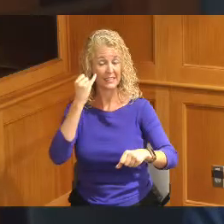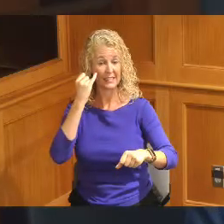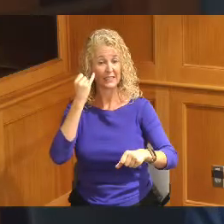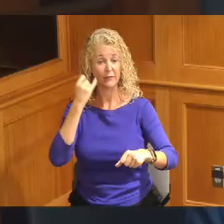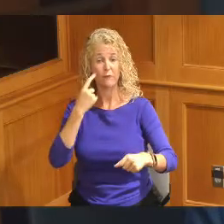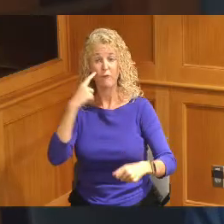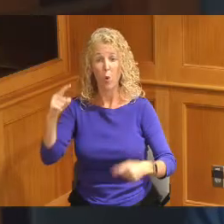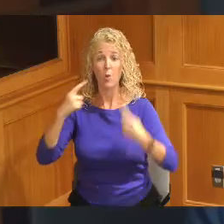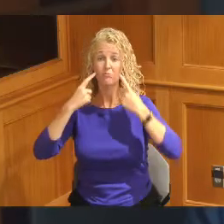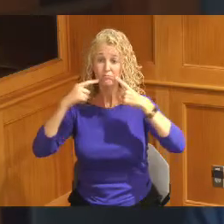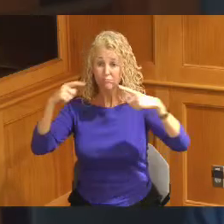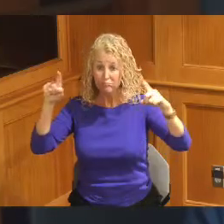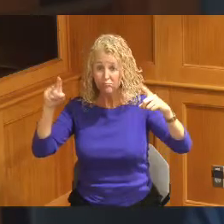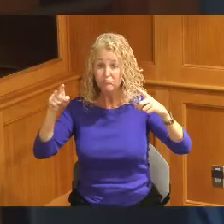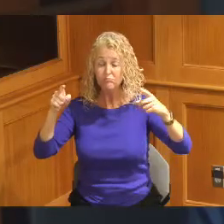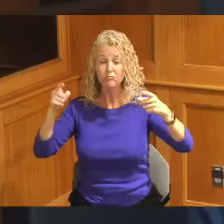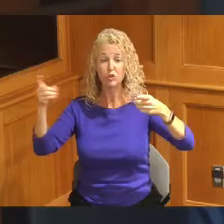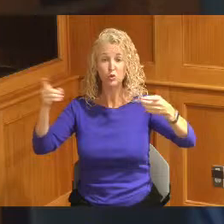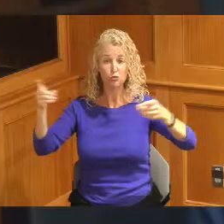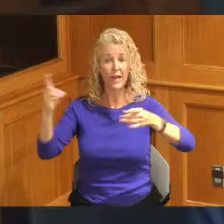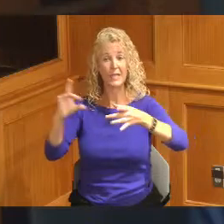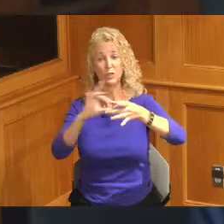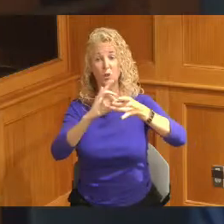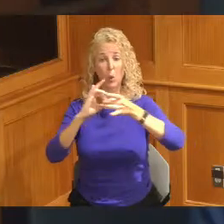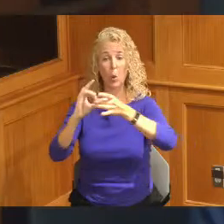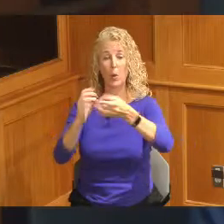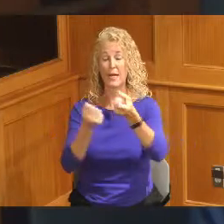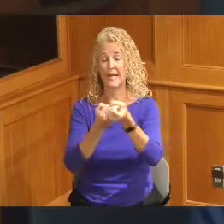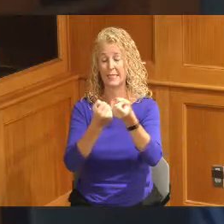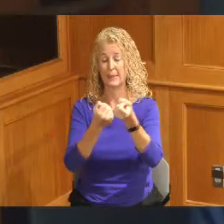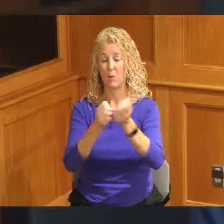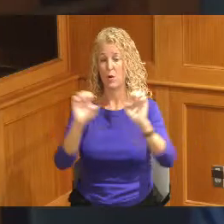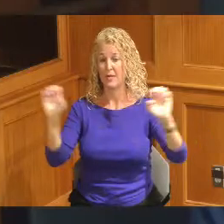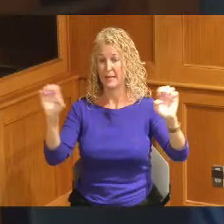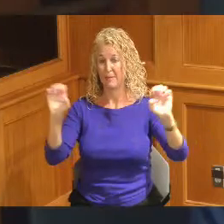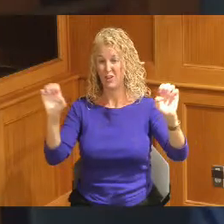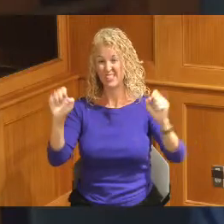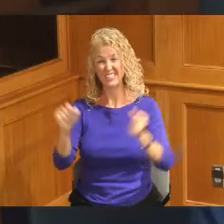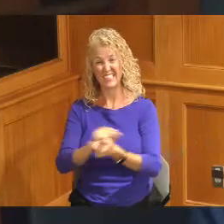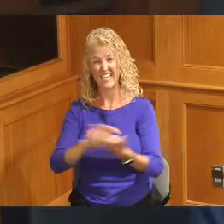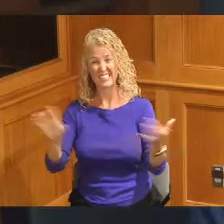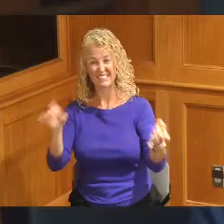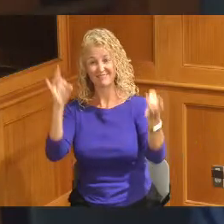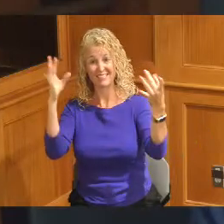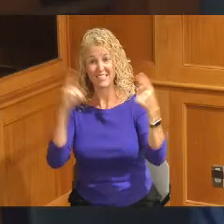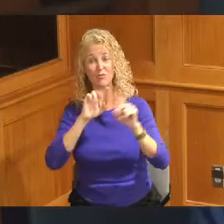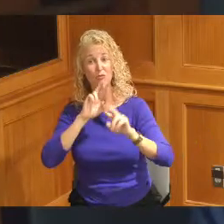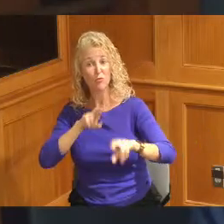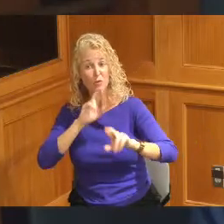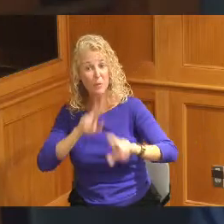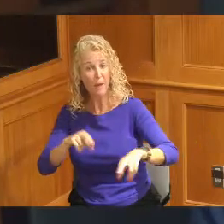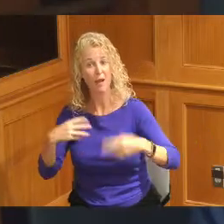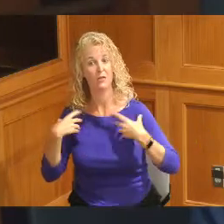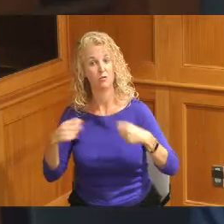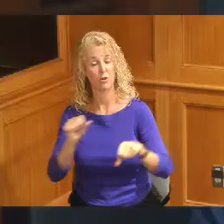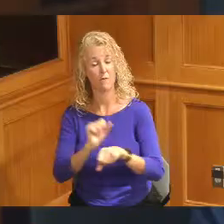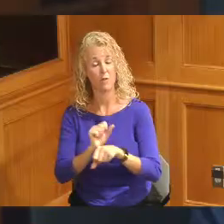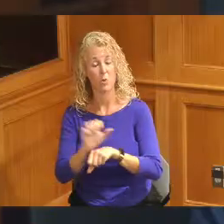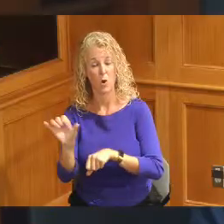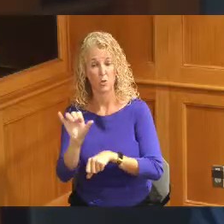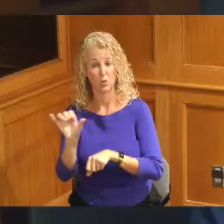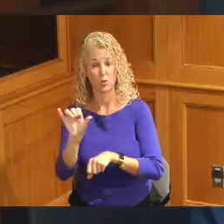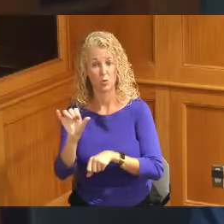effectively direct, coordinate, and support emergency and disaster response and recovery efforts